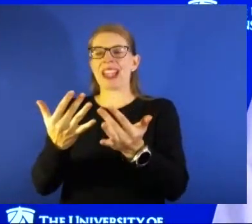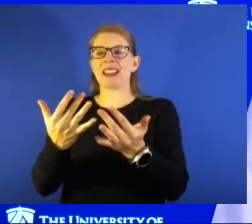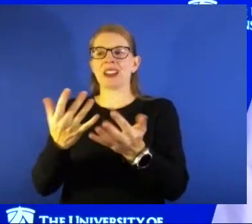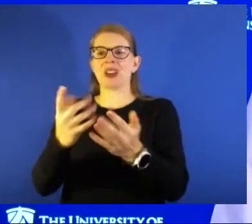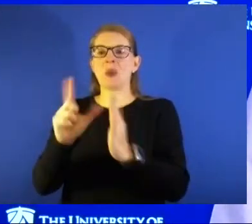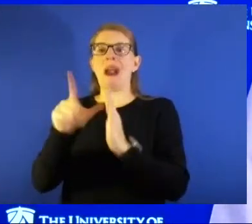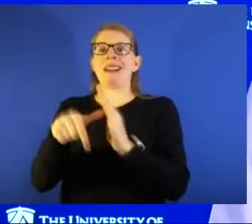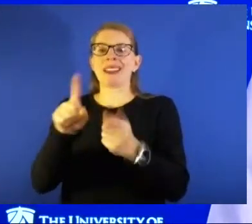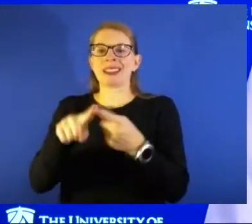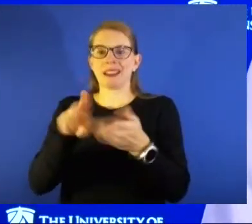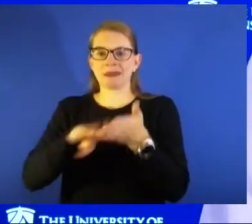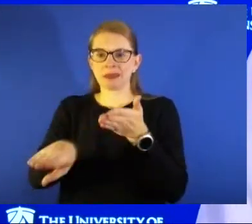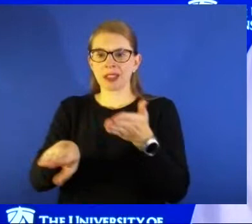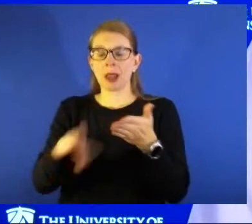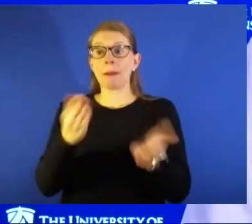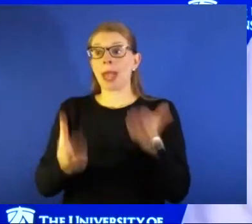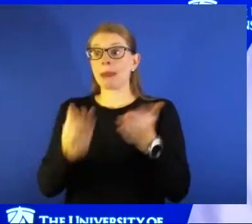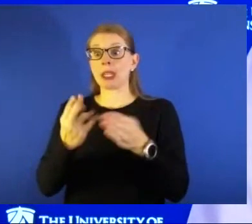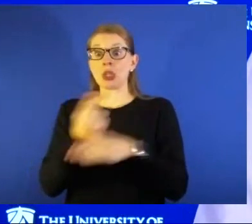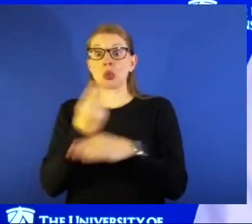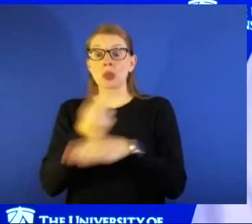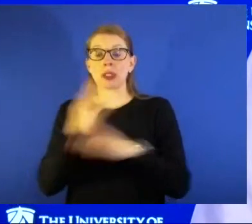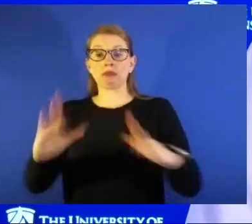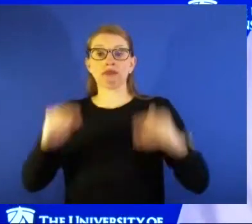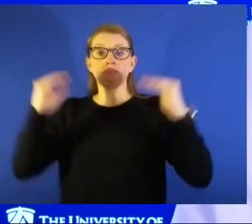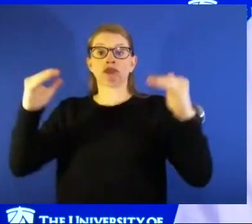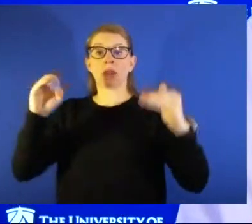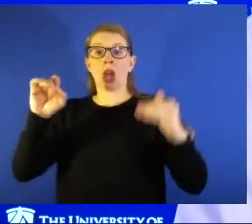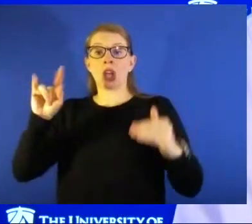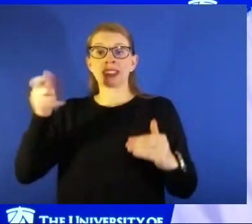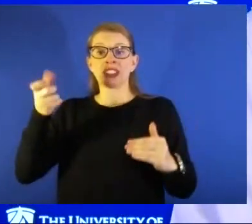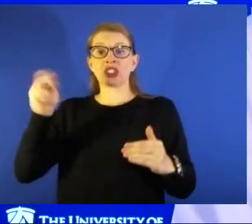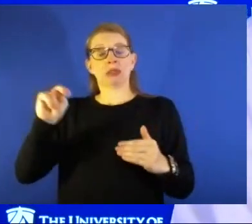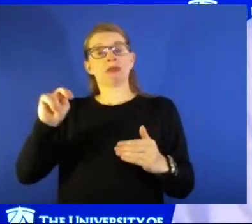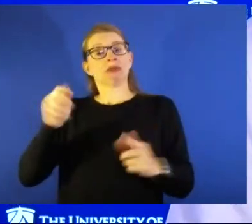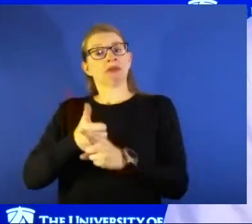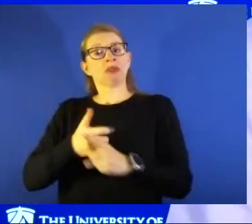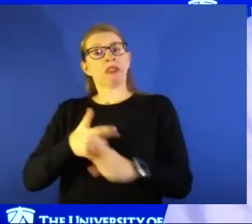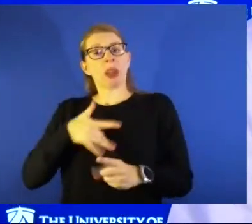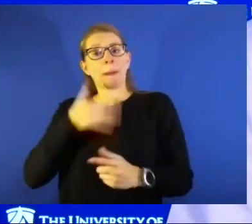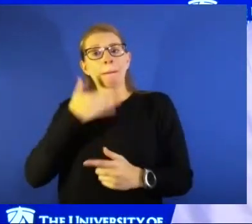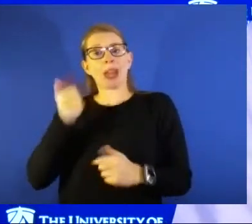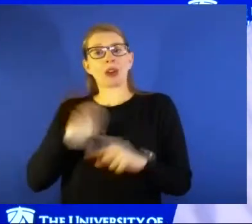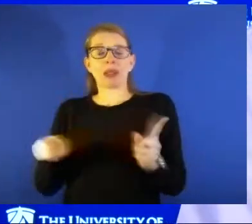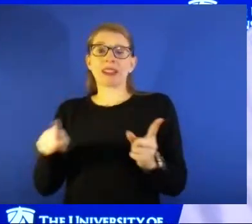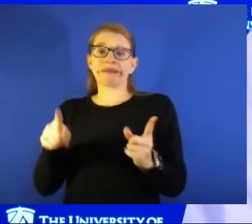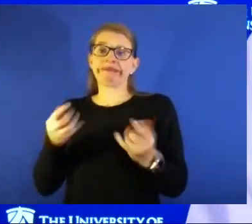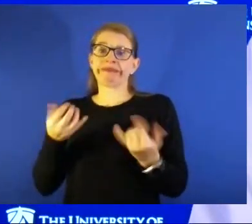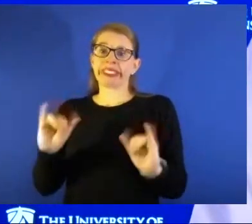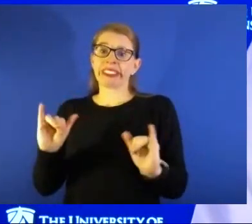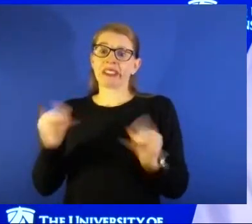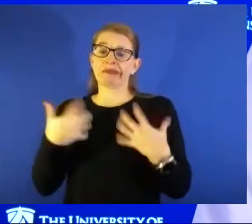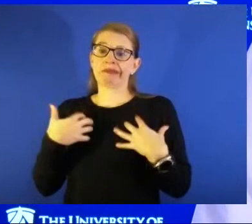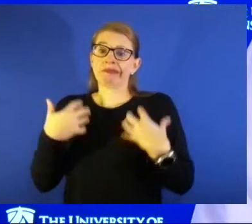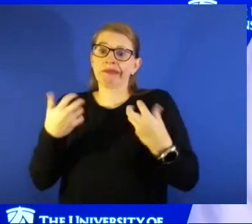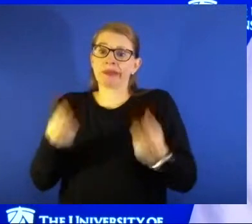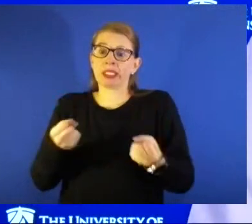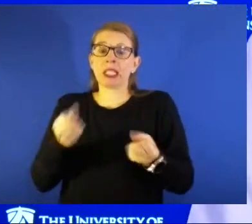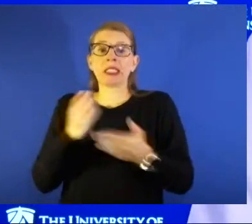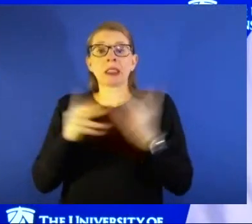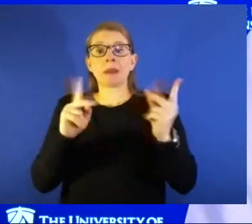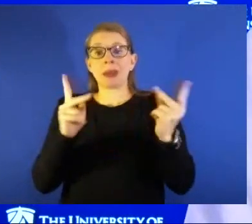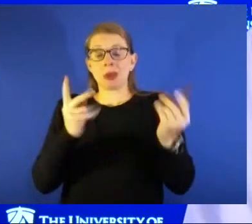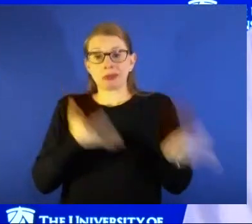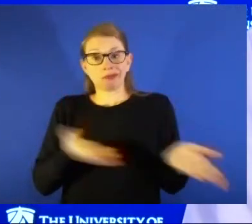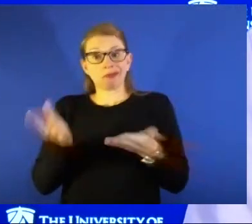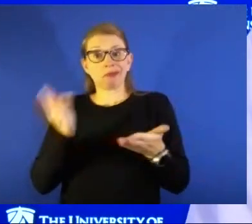even after they are feeling better and out of that recovery period. A lot of people still do go home on oxygen, some low